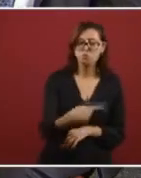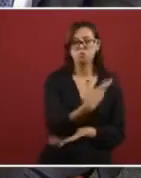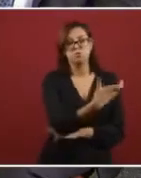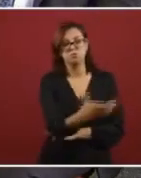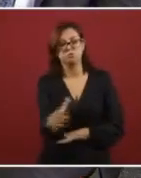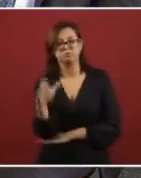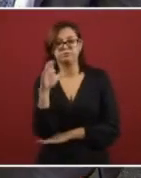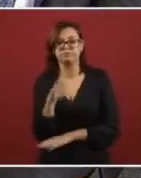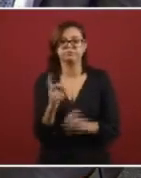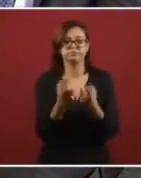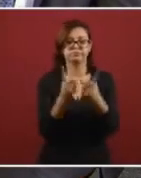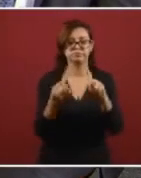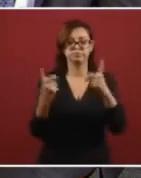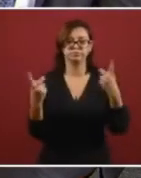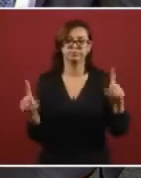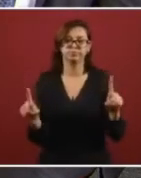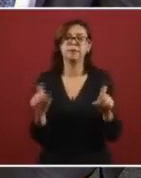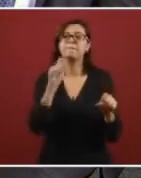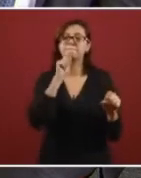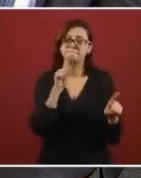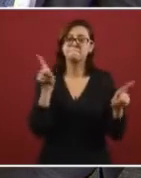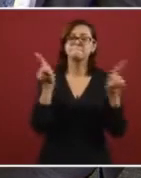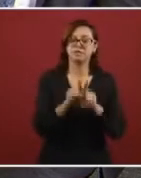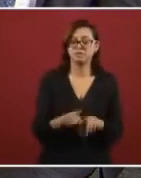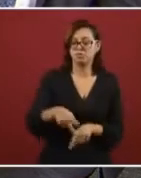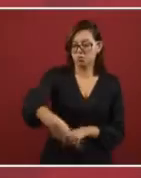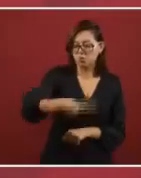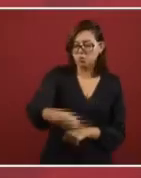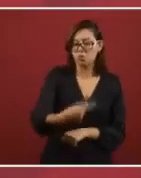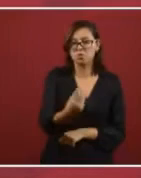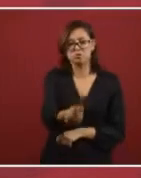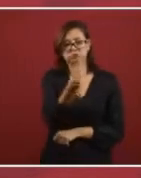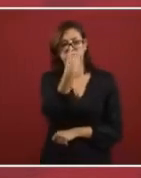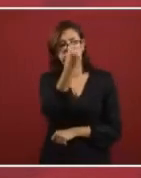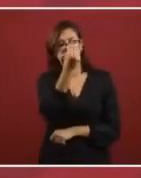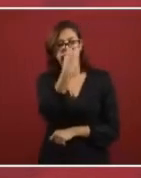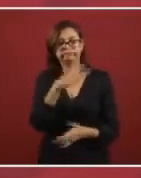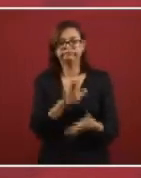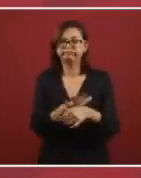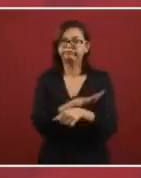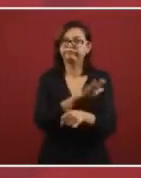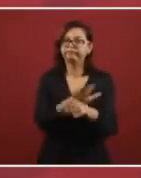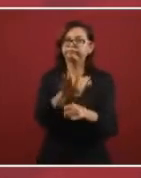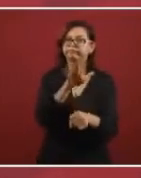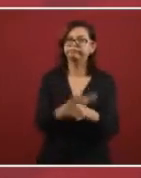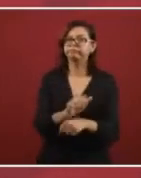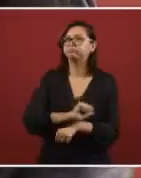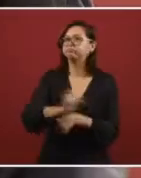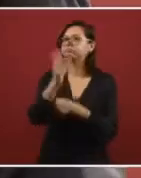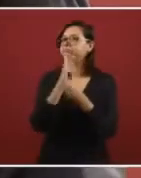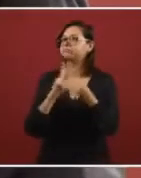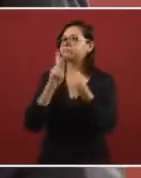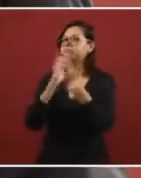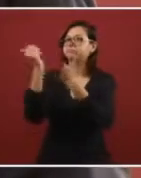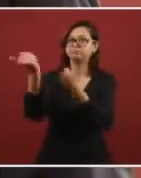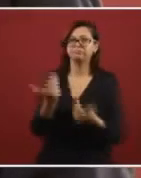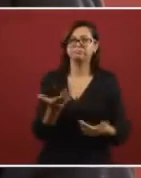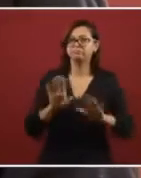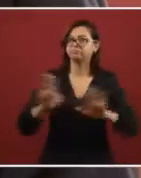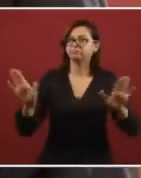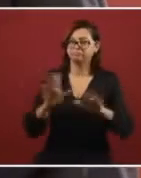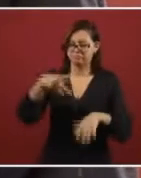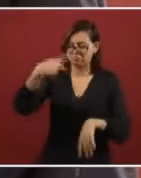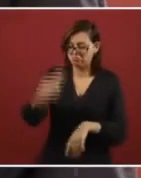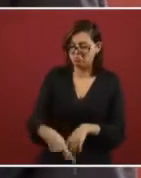funds from Pemex to increase our self sufficiency and